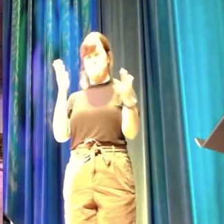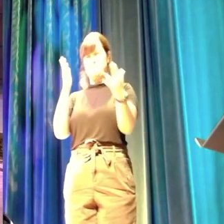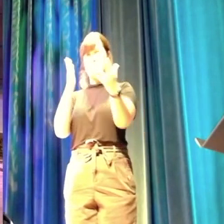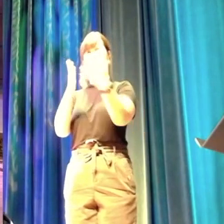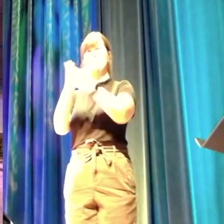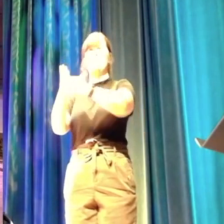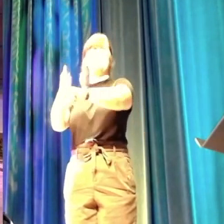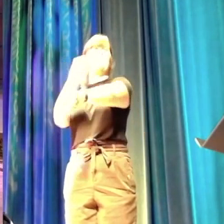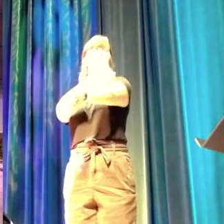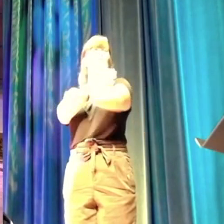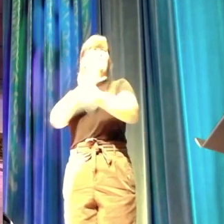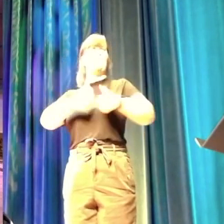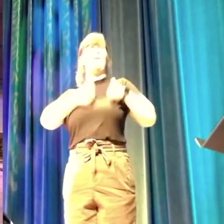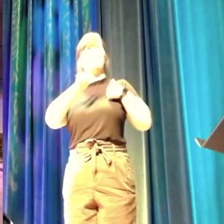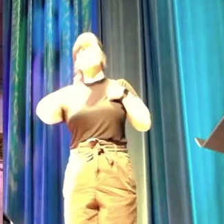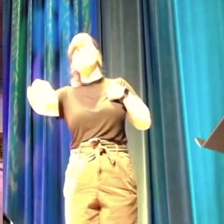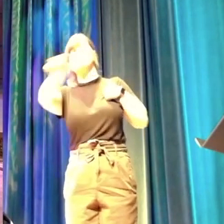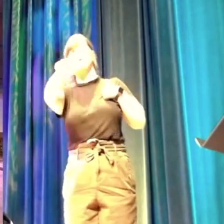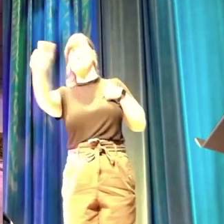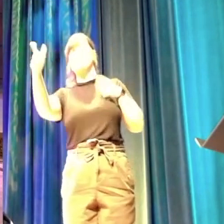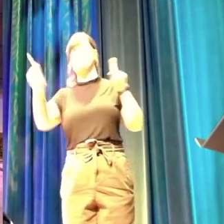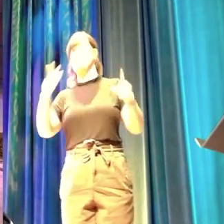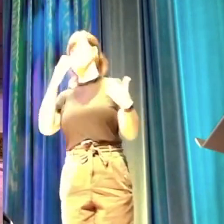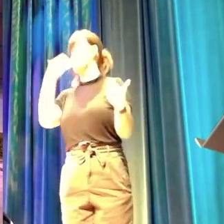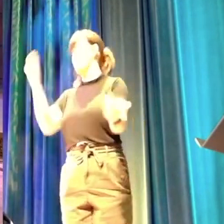to improve the lives of others. Thank you.